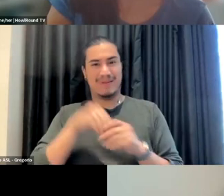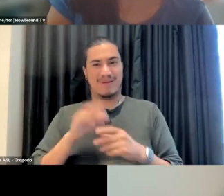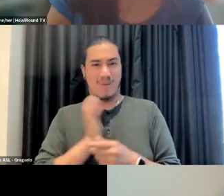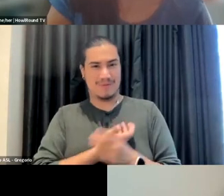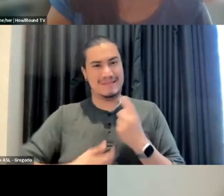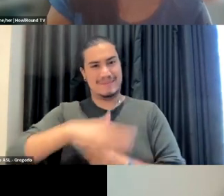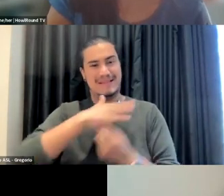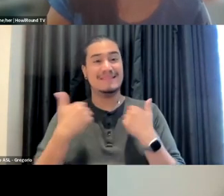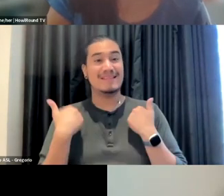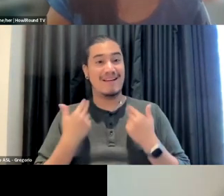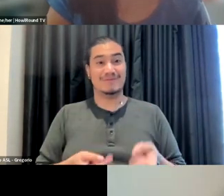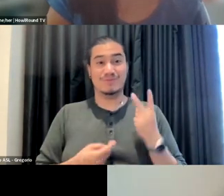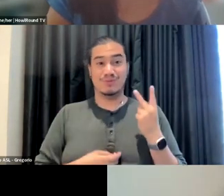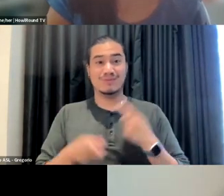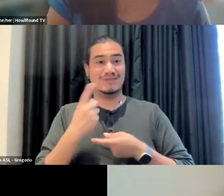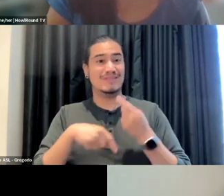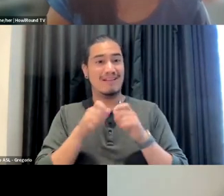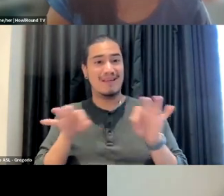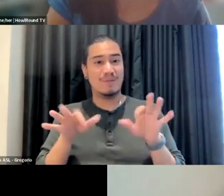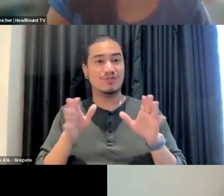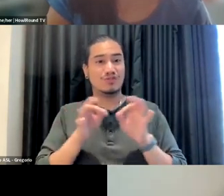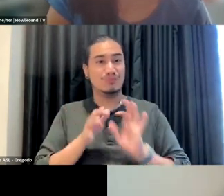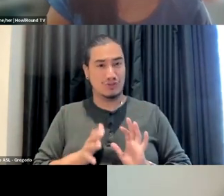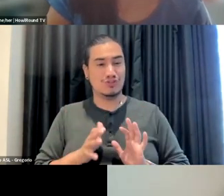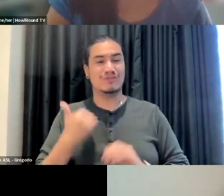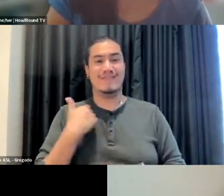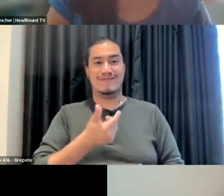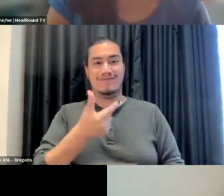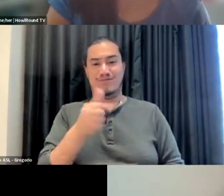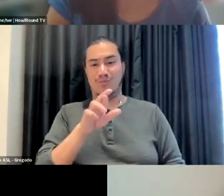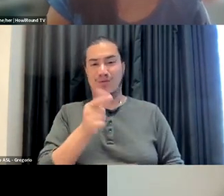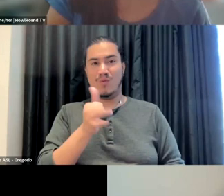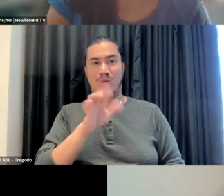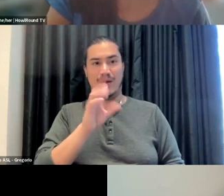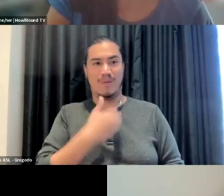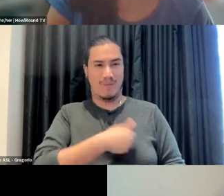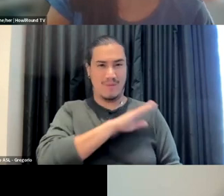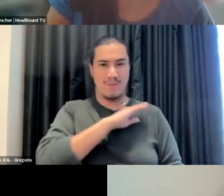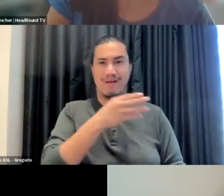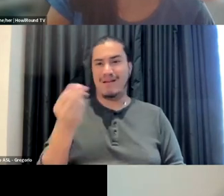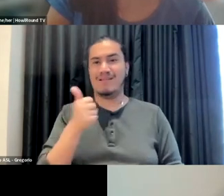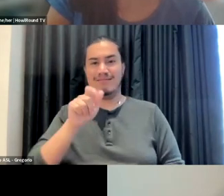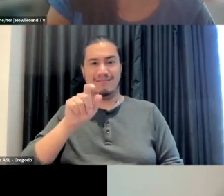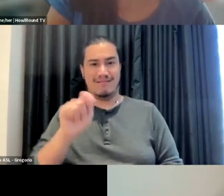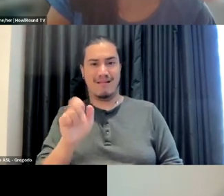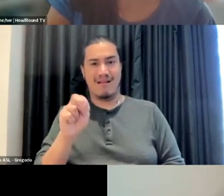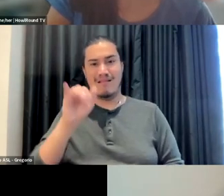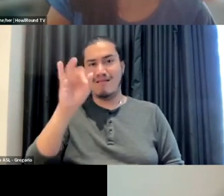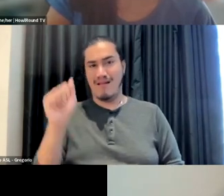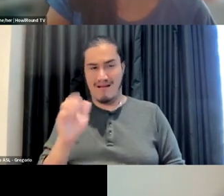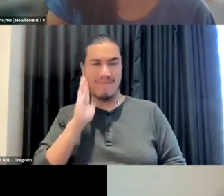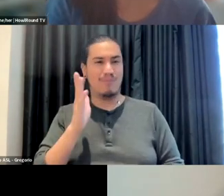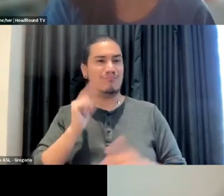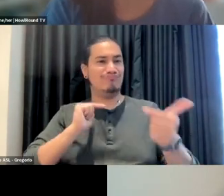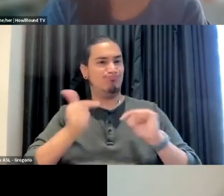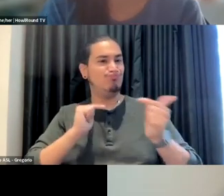Today we have two ASL interpreters. We have Gregorio and we have Tania. So they will both be jumping in and out